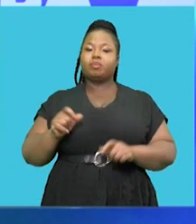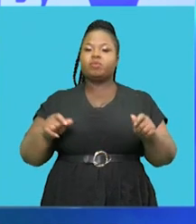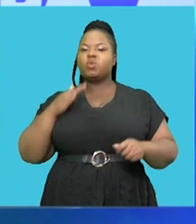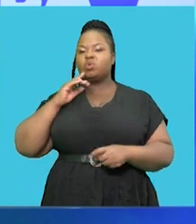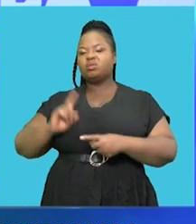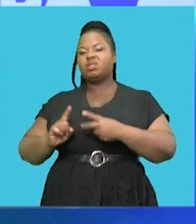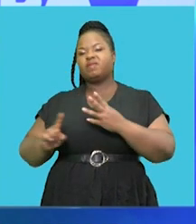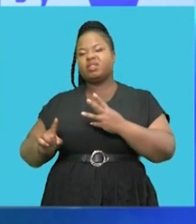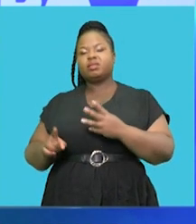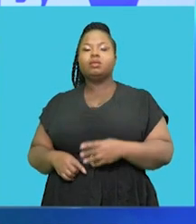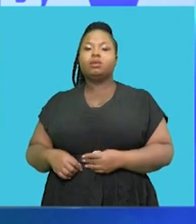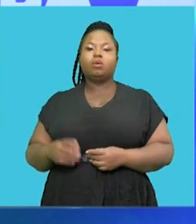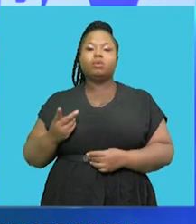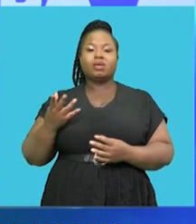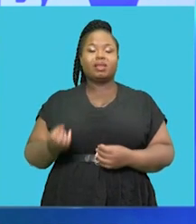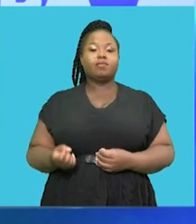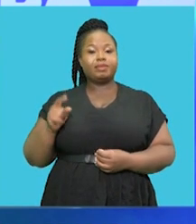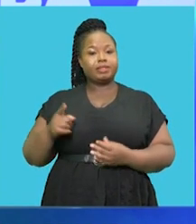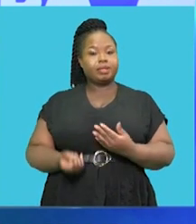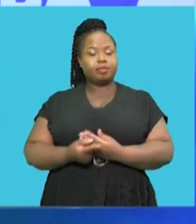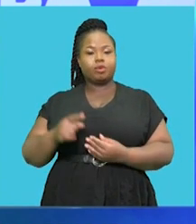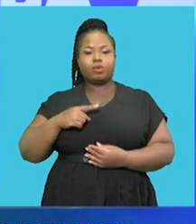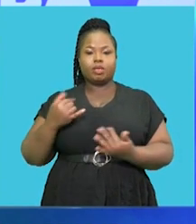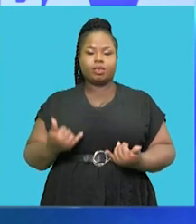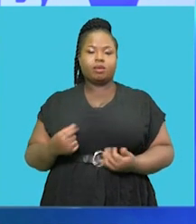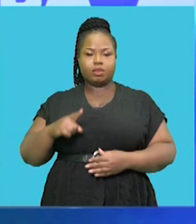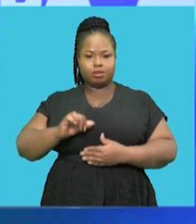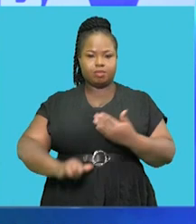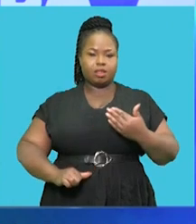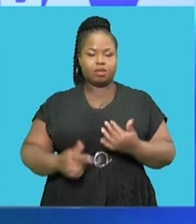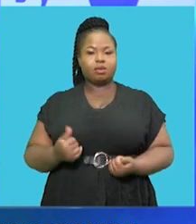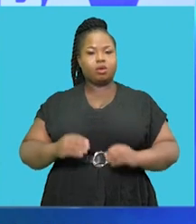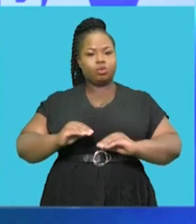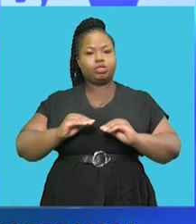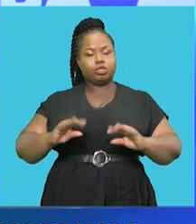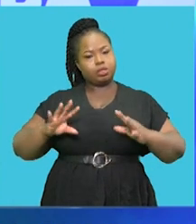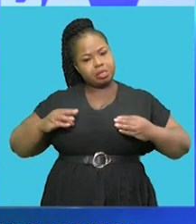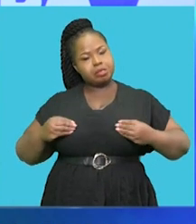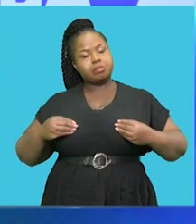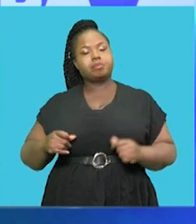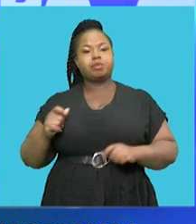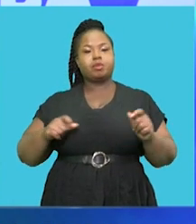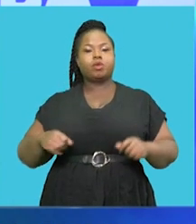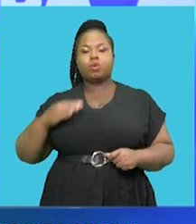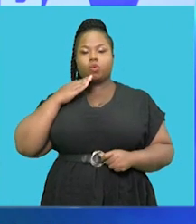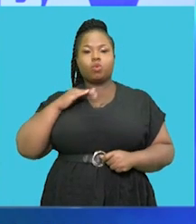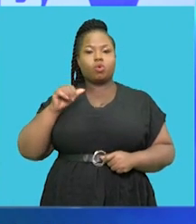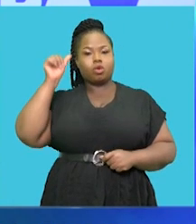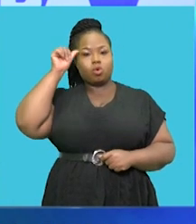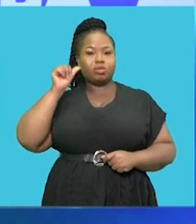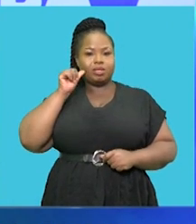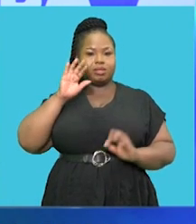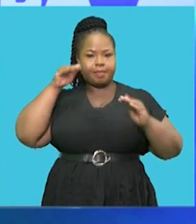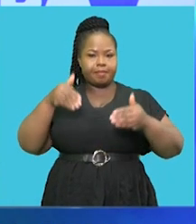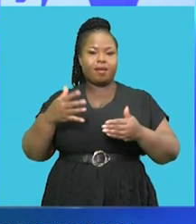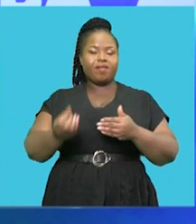chugile kweze chwa ele gile lukuwe guzanjango basi guinyanga yukwashisa gugwa mgele ega nge simo so guba neziti nge zikete gile